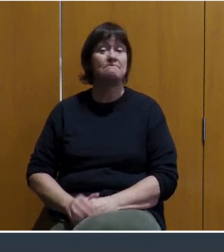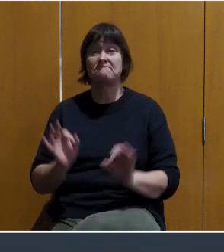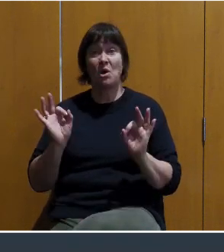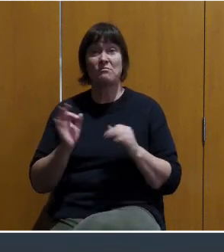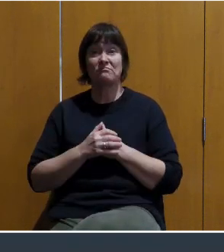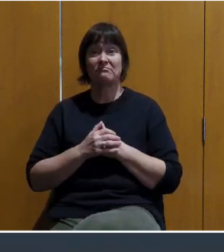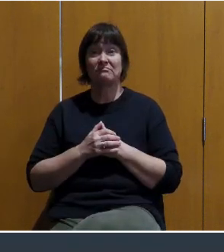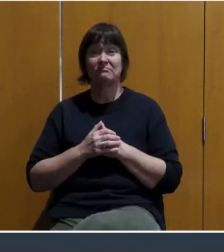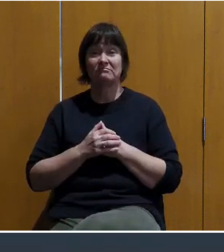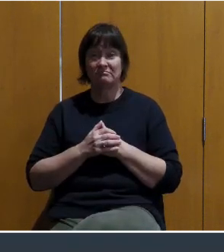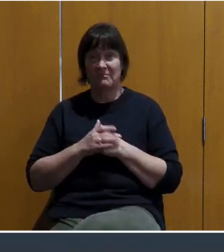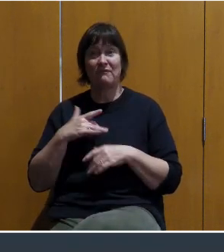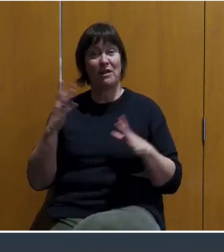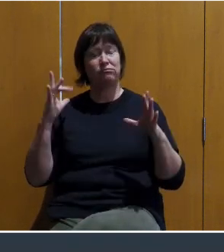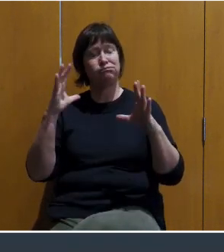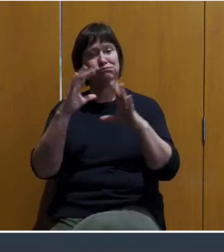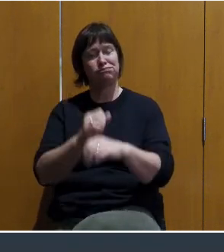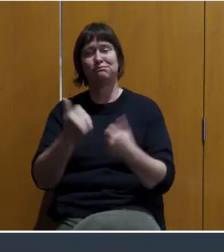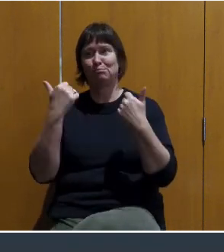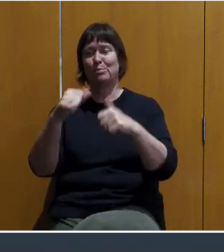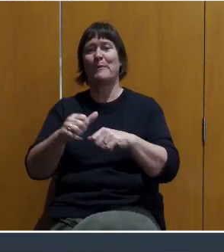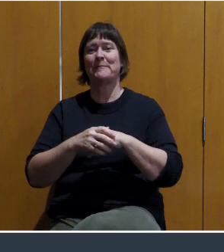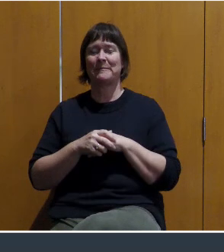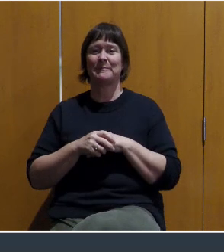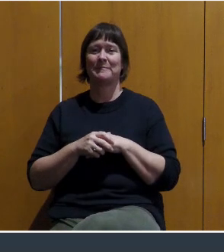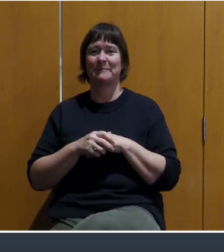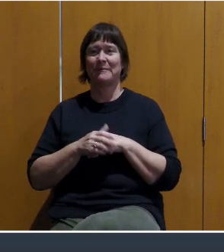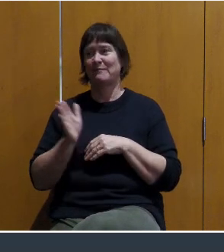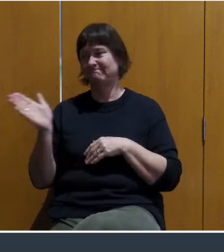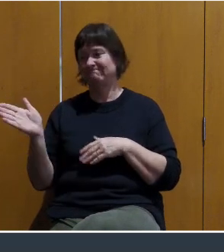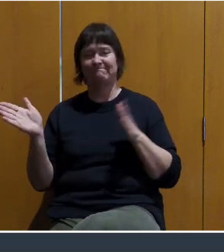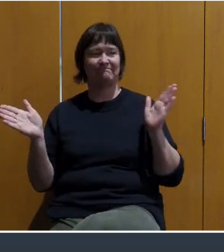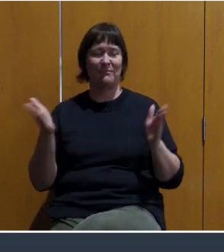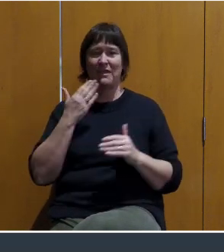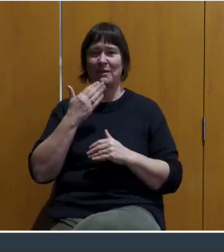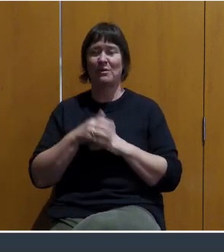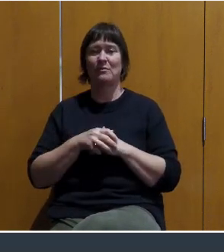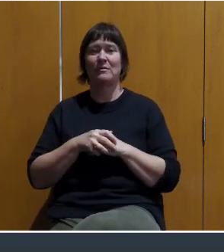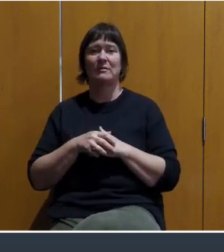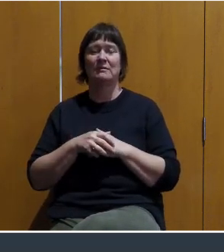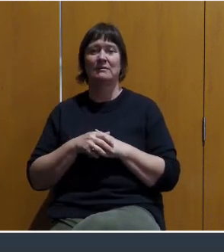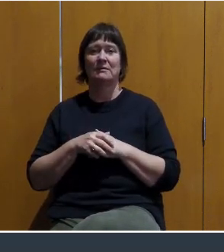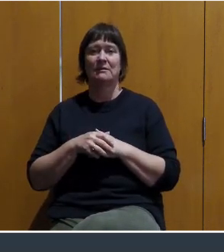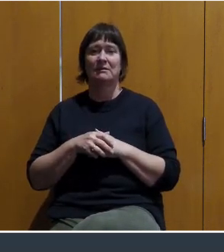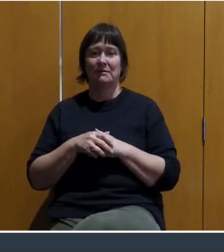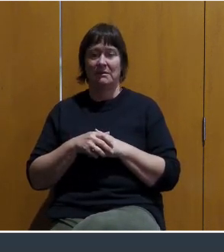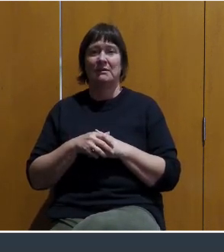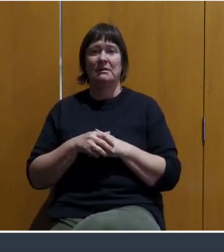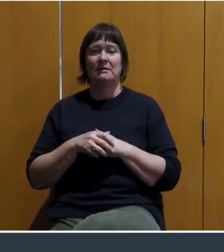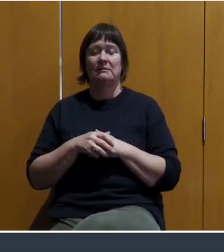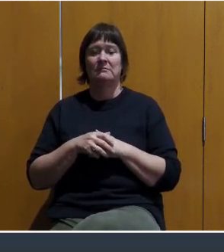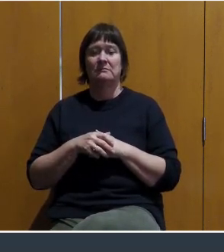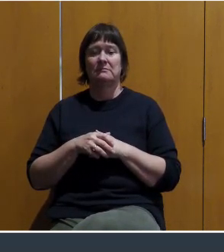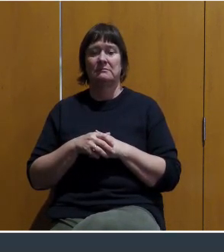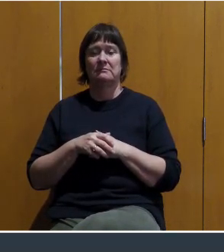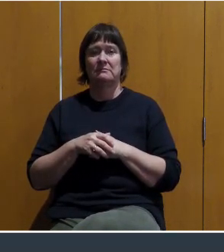No, I think it has all been summed up very, very well by the Deputy Mayor and Councillor Crystal. So that being the case, and